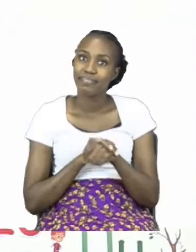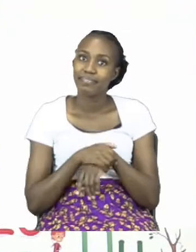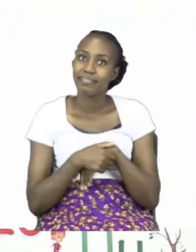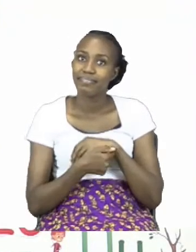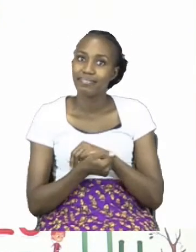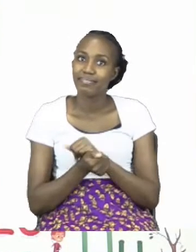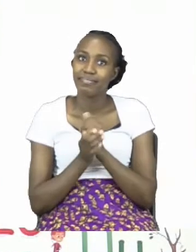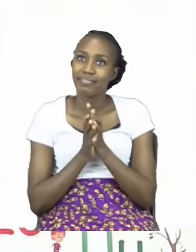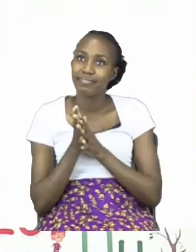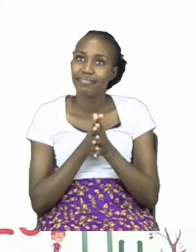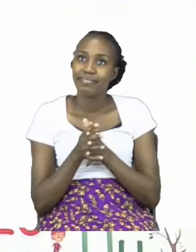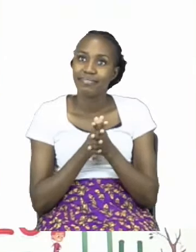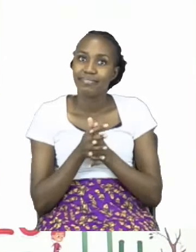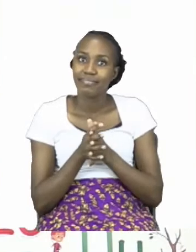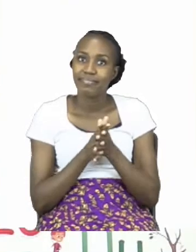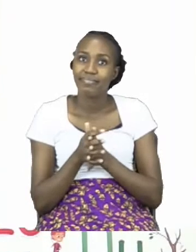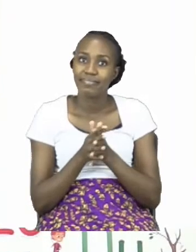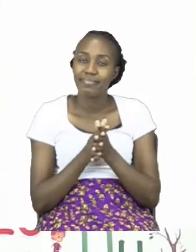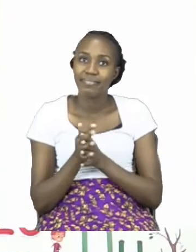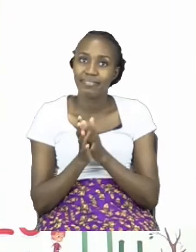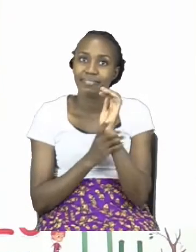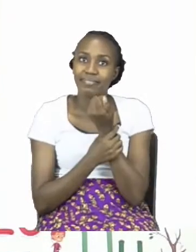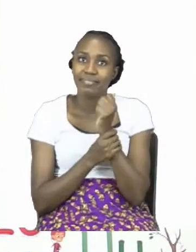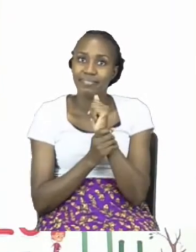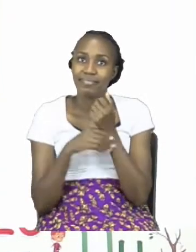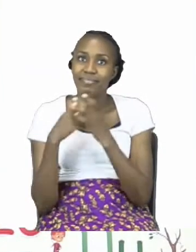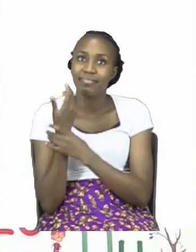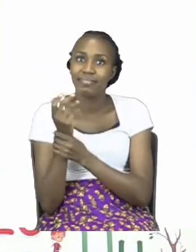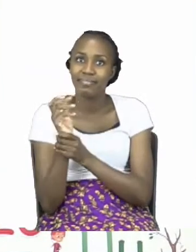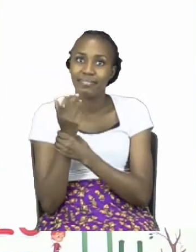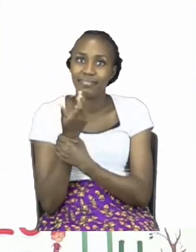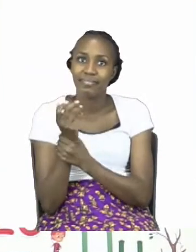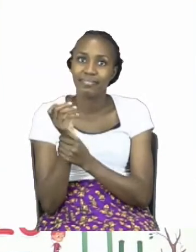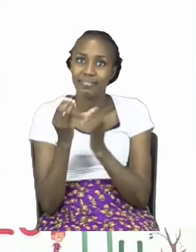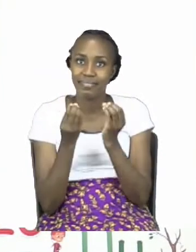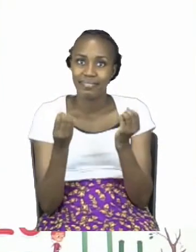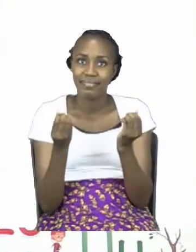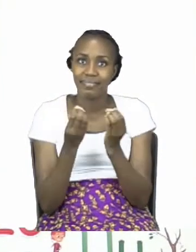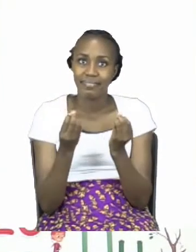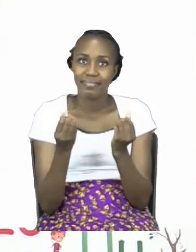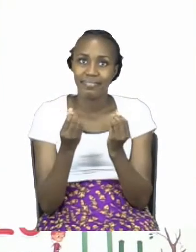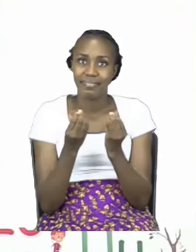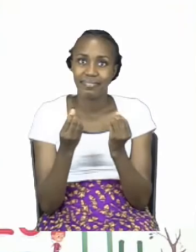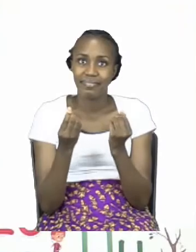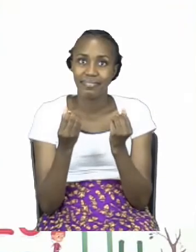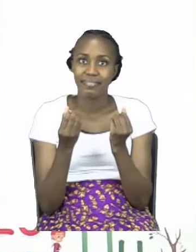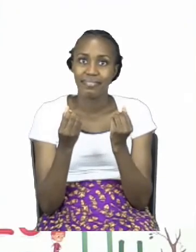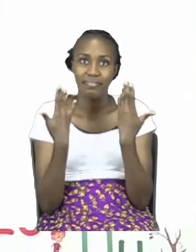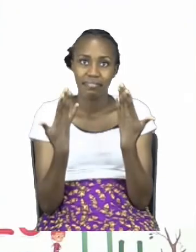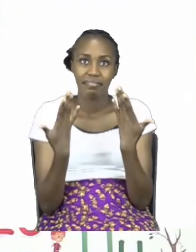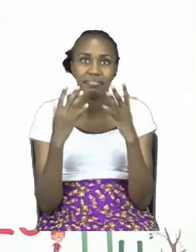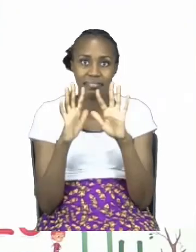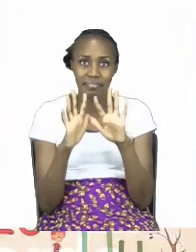hands, in between our fingers, on our wrists, and our fingertips too. Make sure